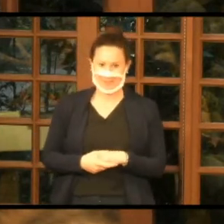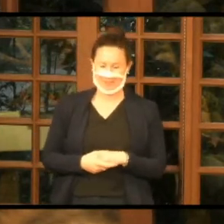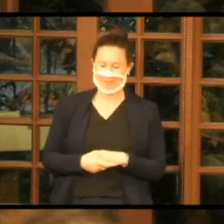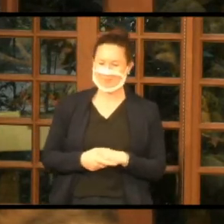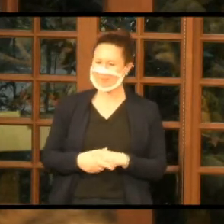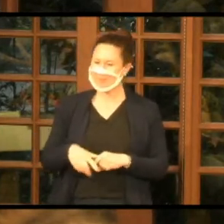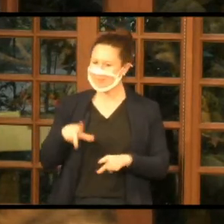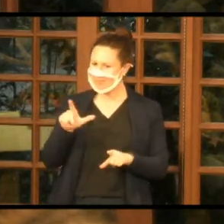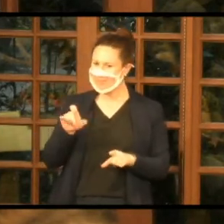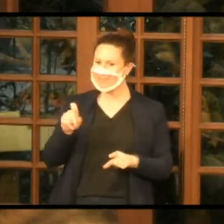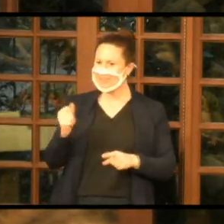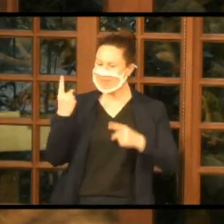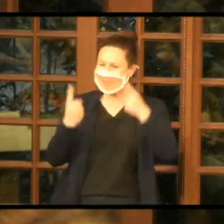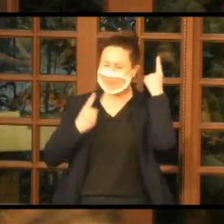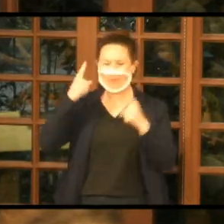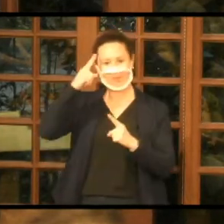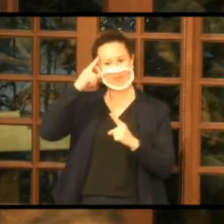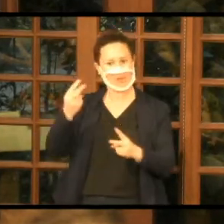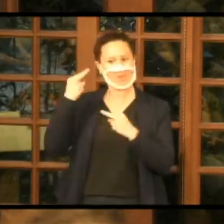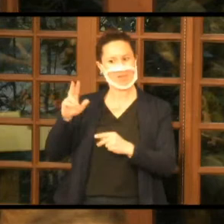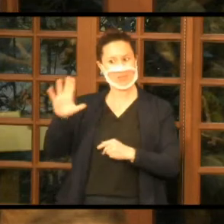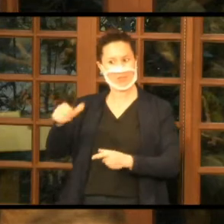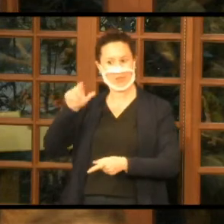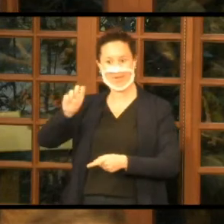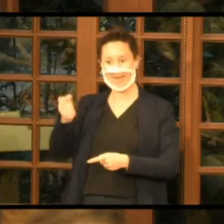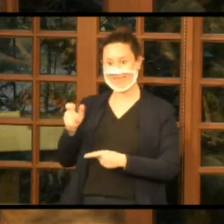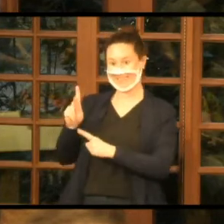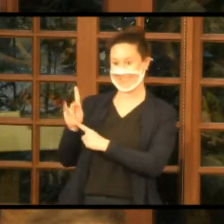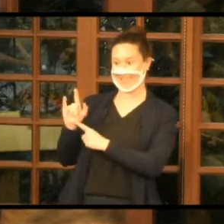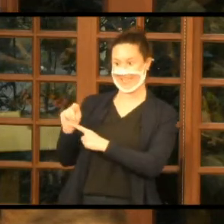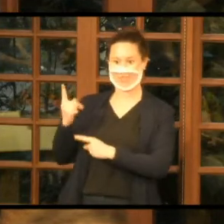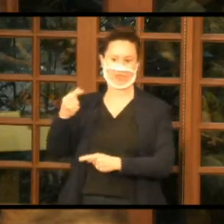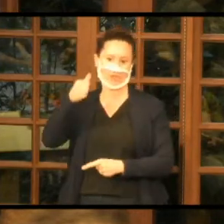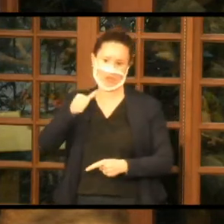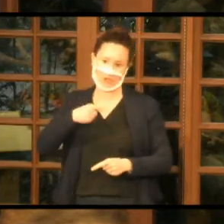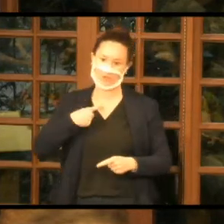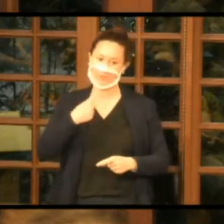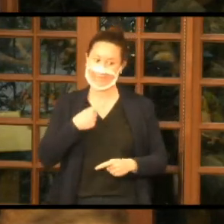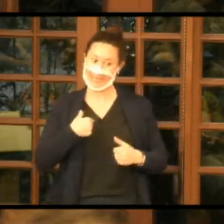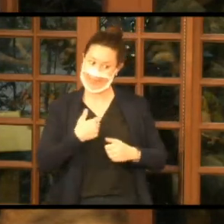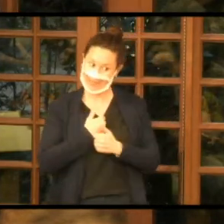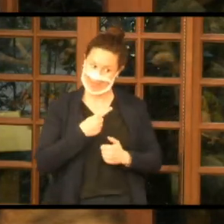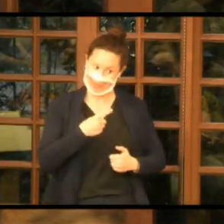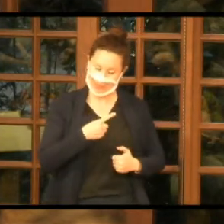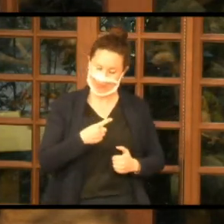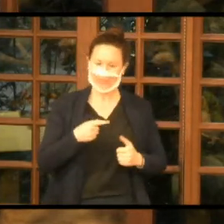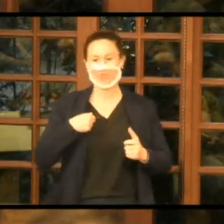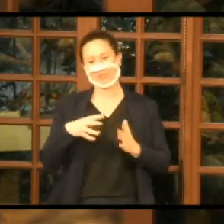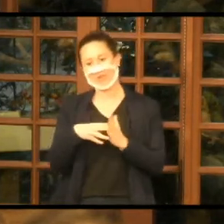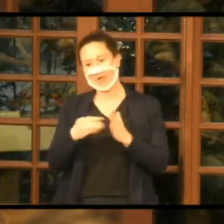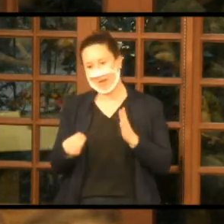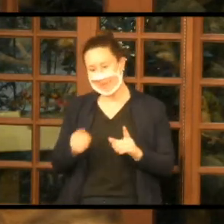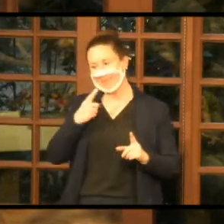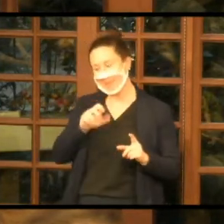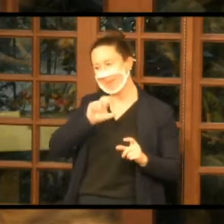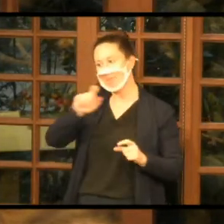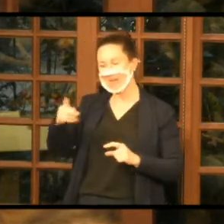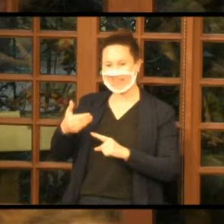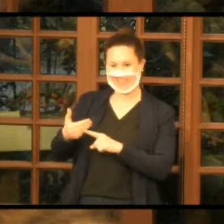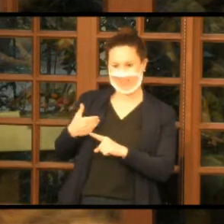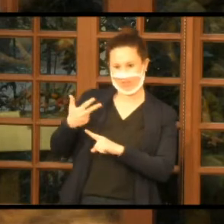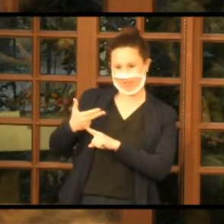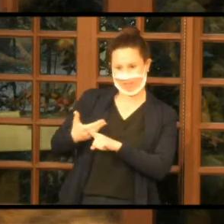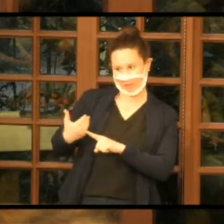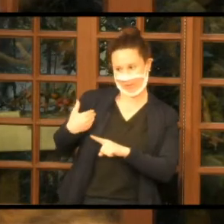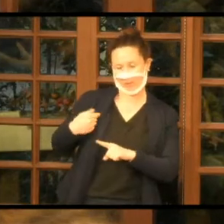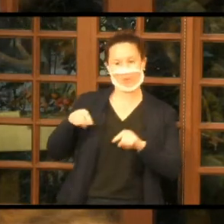Lizelle thought ruefully of Kit, the first girl to say, "I love you." She had dutifully parroted it back less than 3 months ago. Early in the